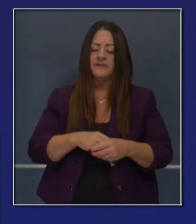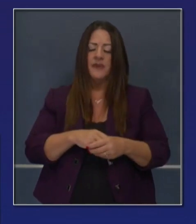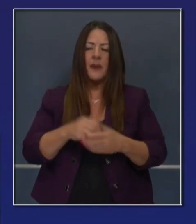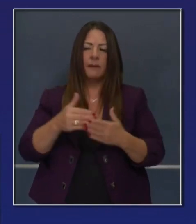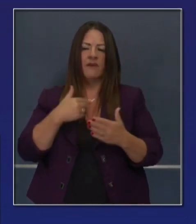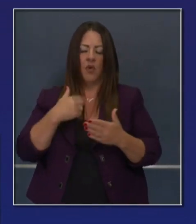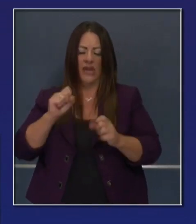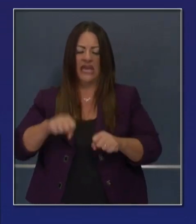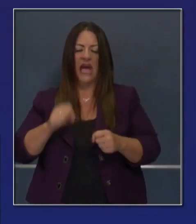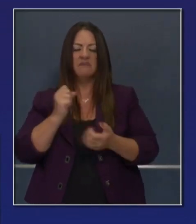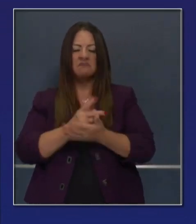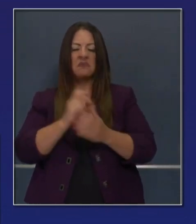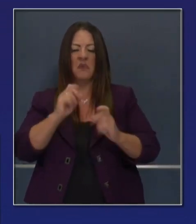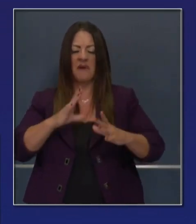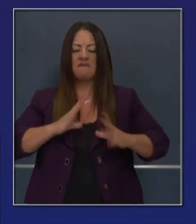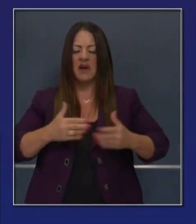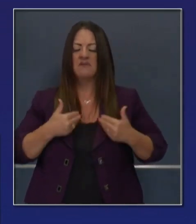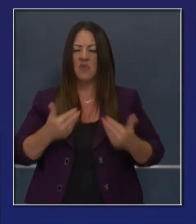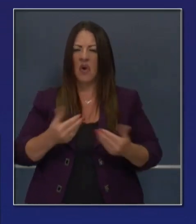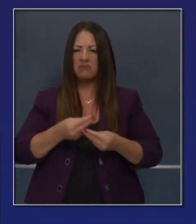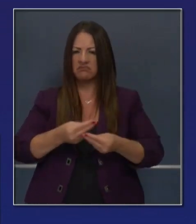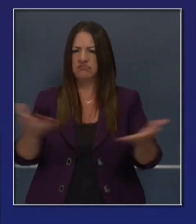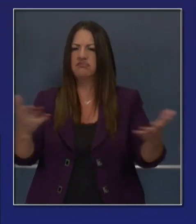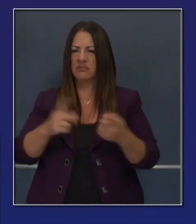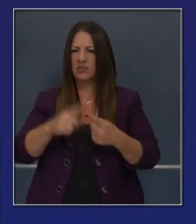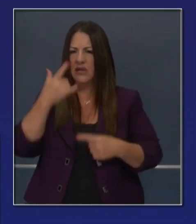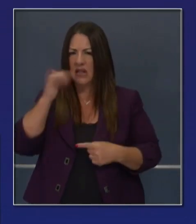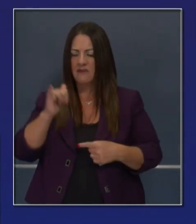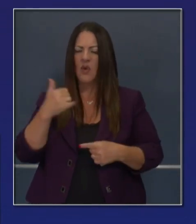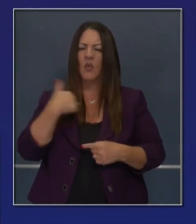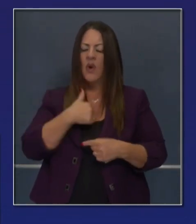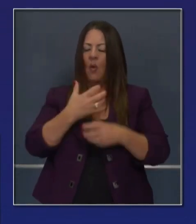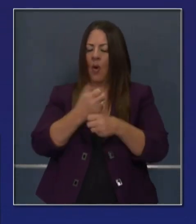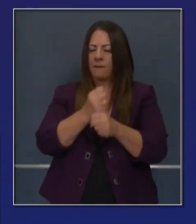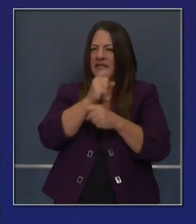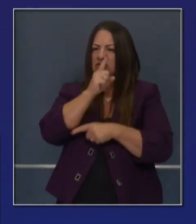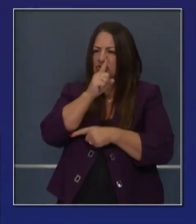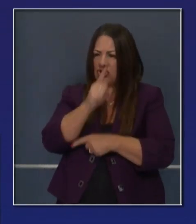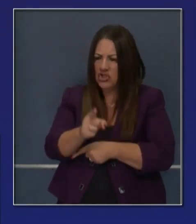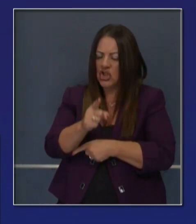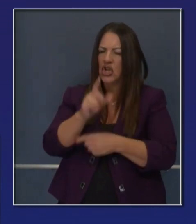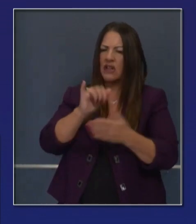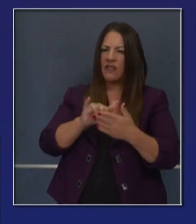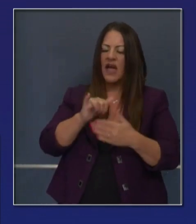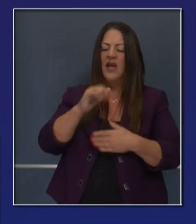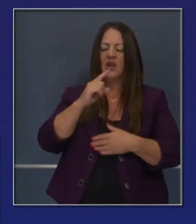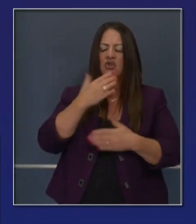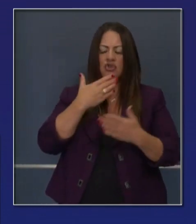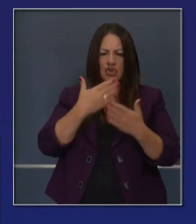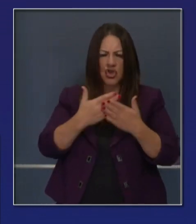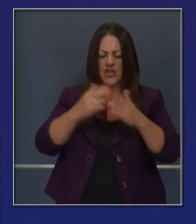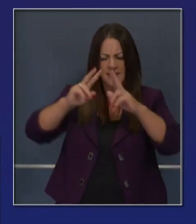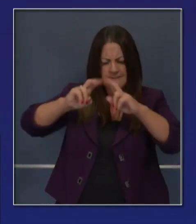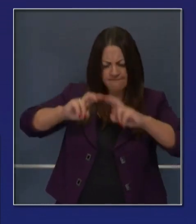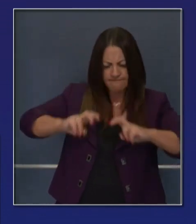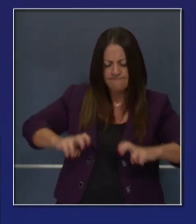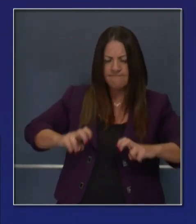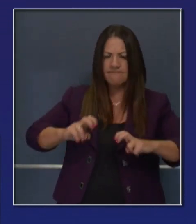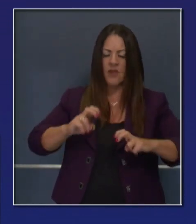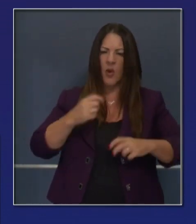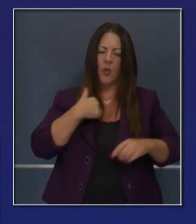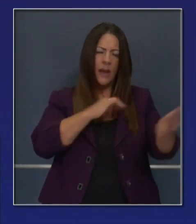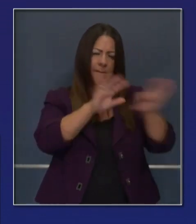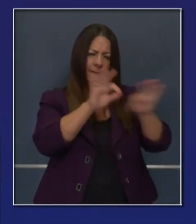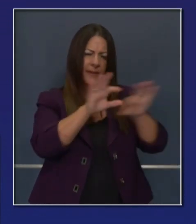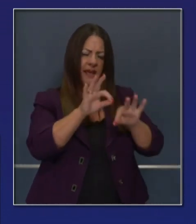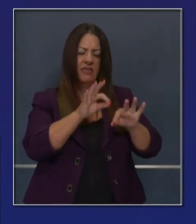safely available. We want to make sure it's done in a sober and thoughtful way, objective, scientific way. We have the best and the